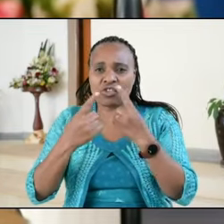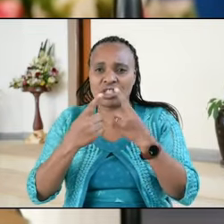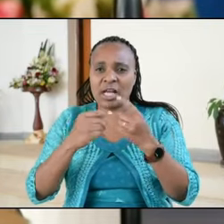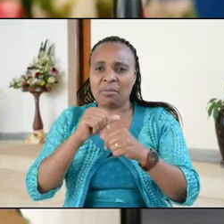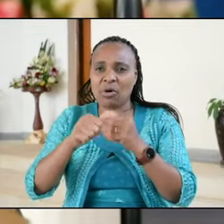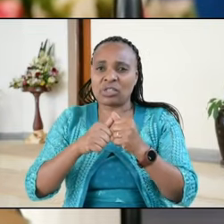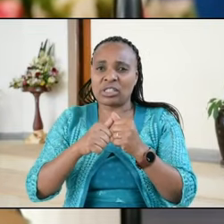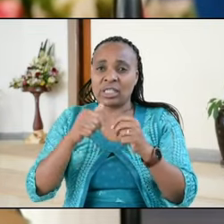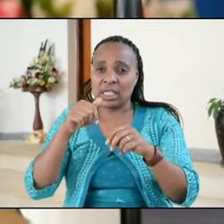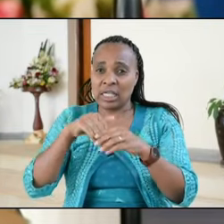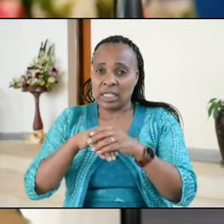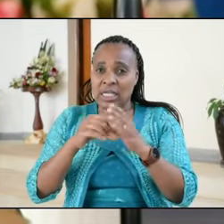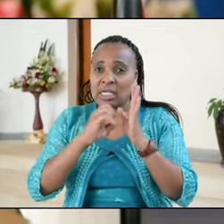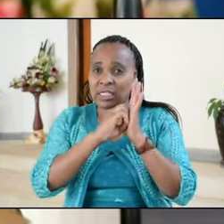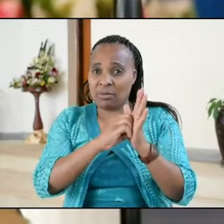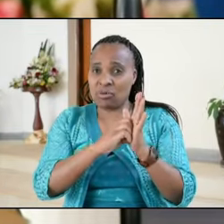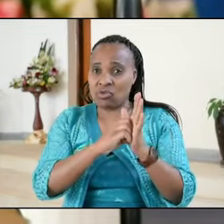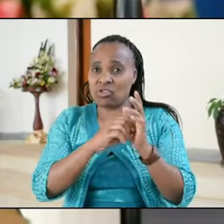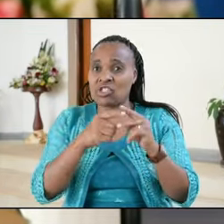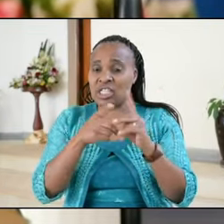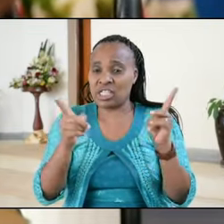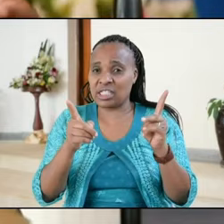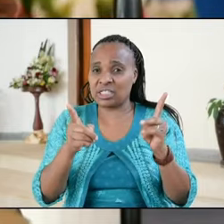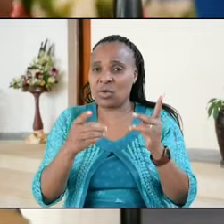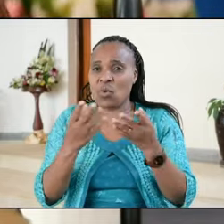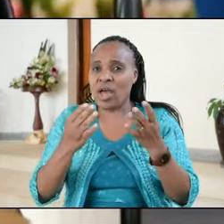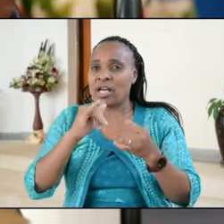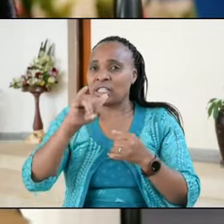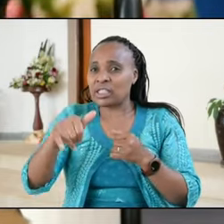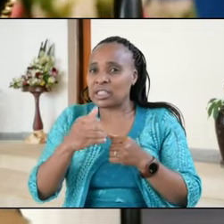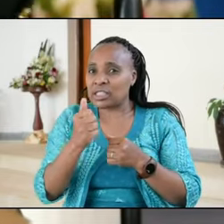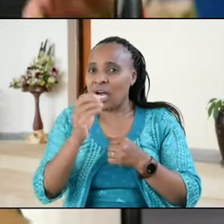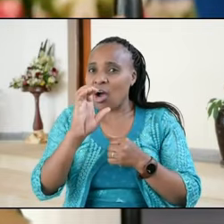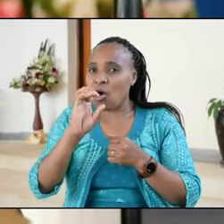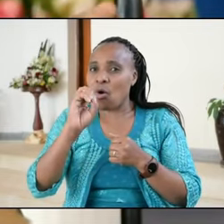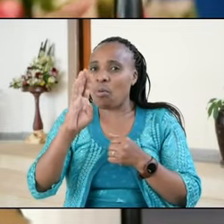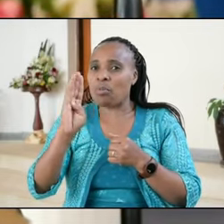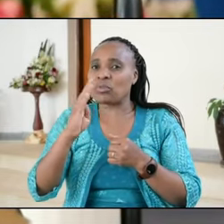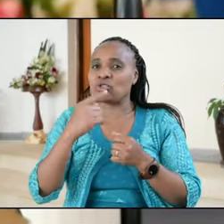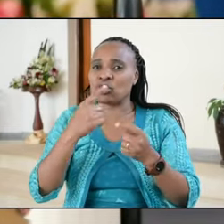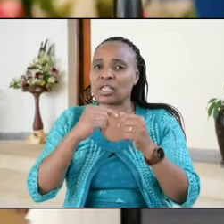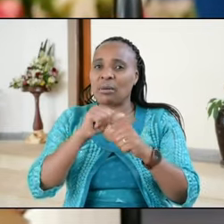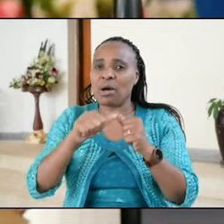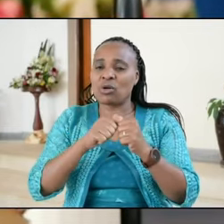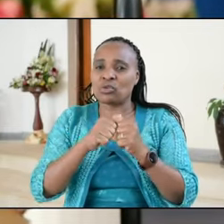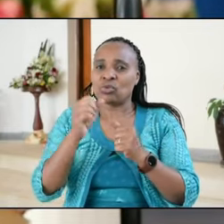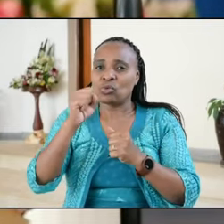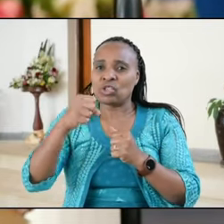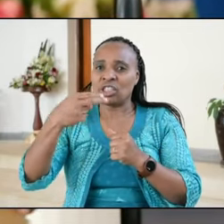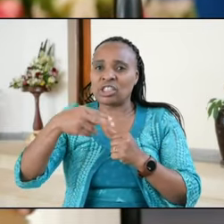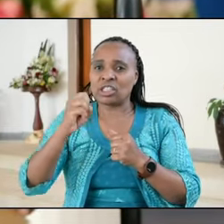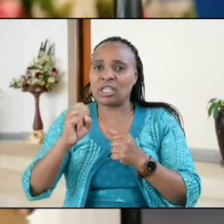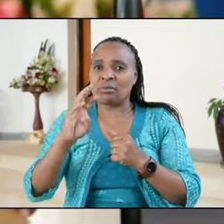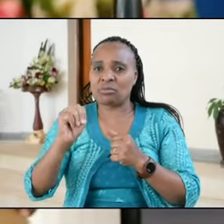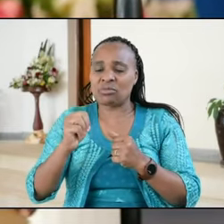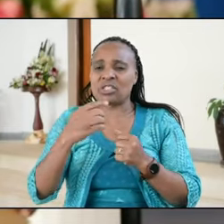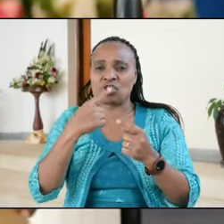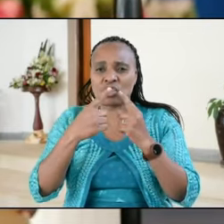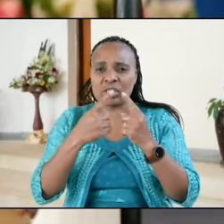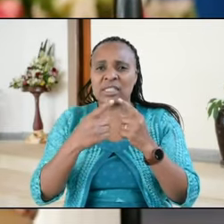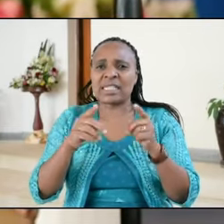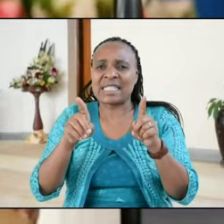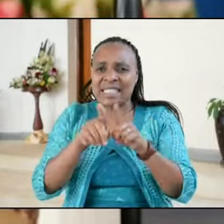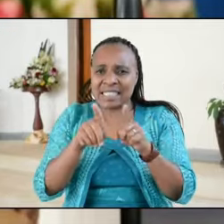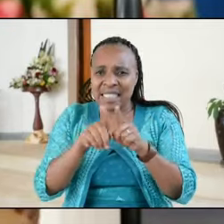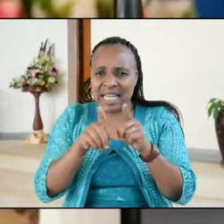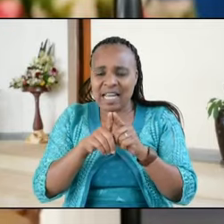example, where Jacob tells his son that the scepter shall not depart from Judah, comes to fruition in the New Testament,